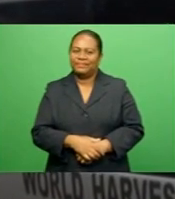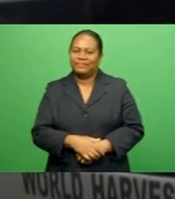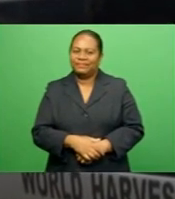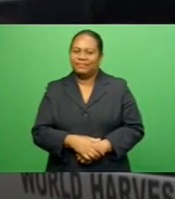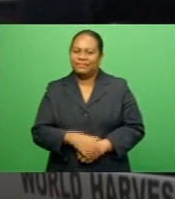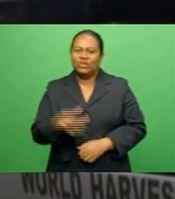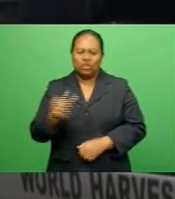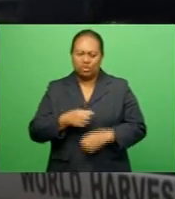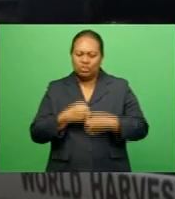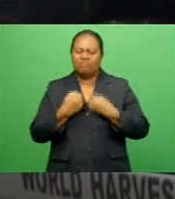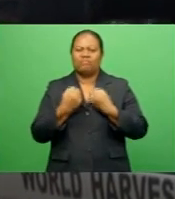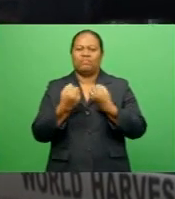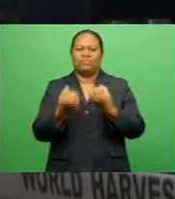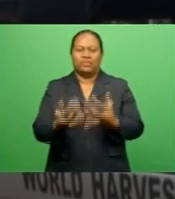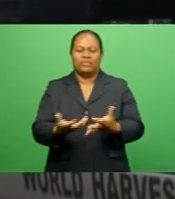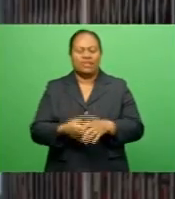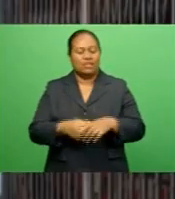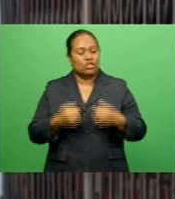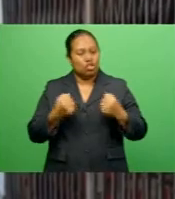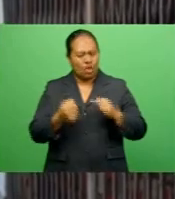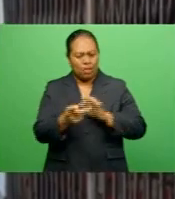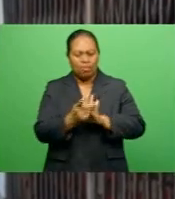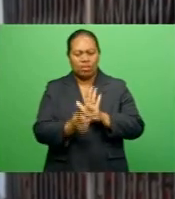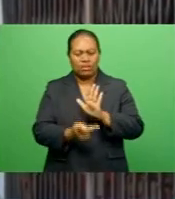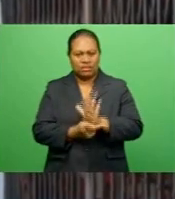provide some really strong policies.